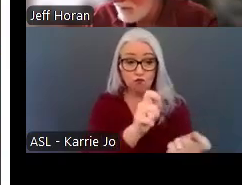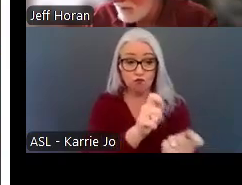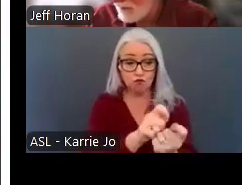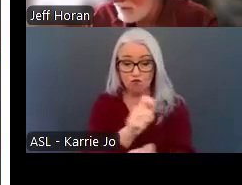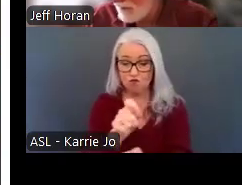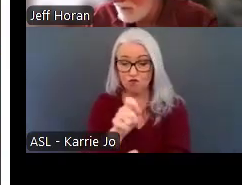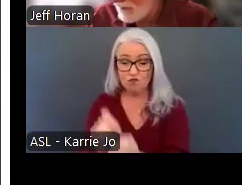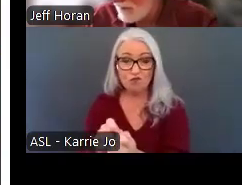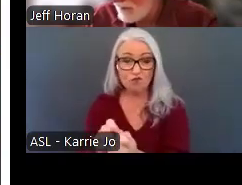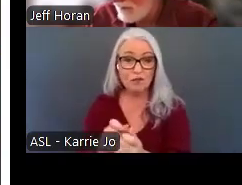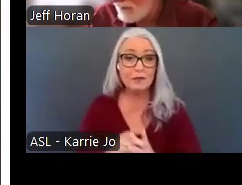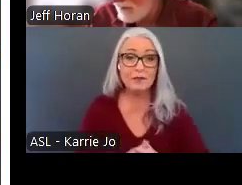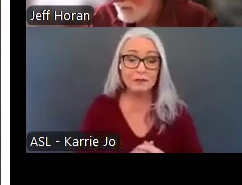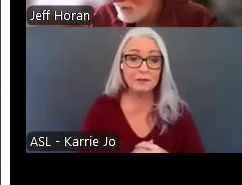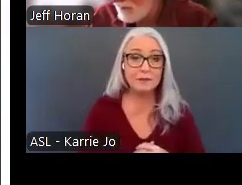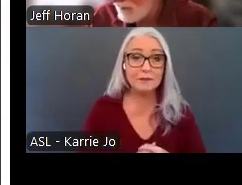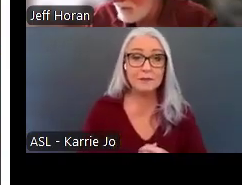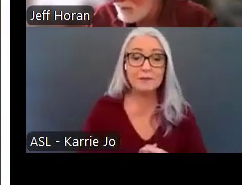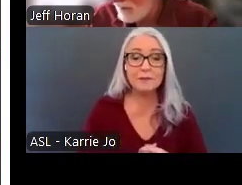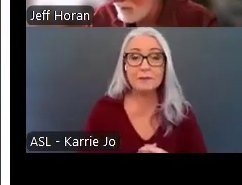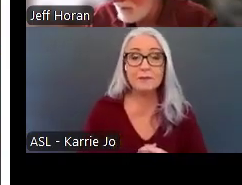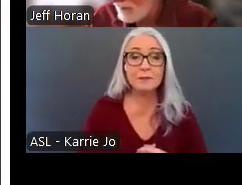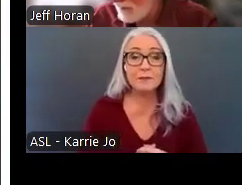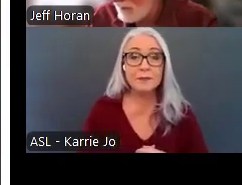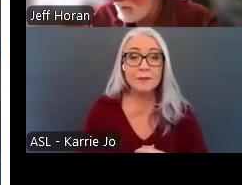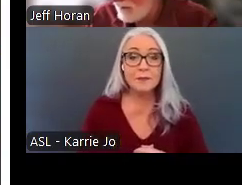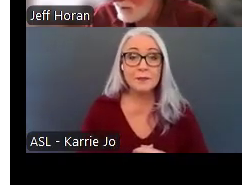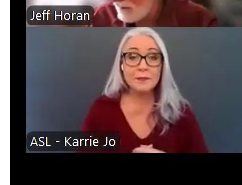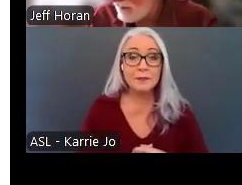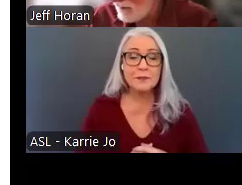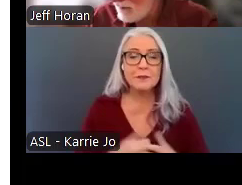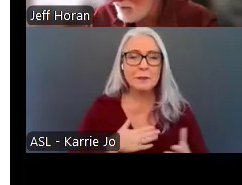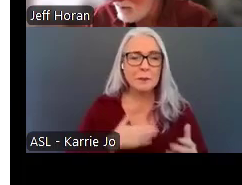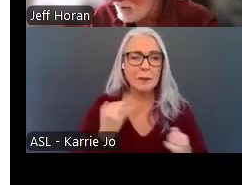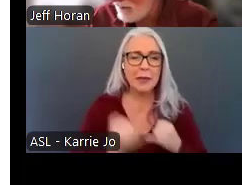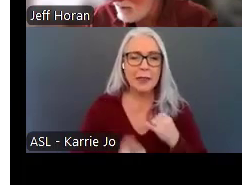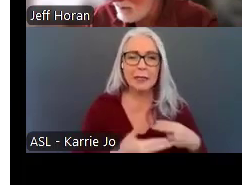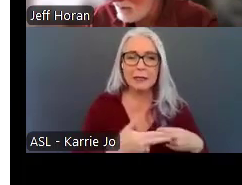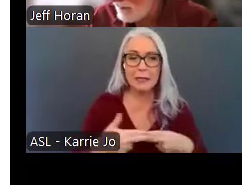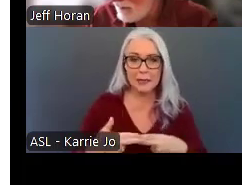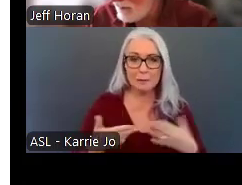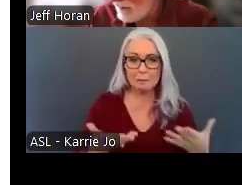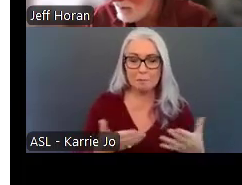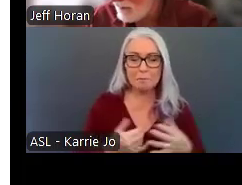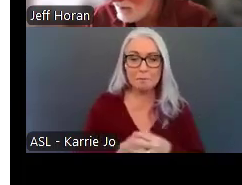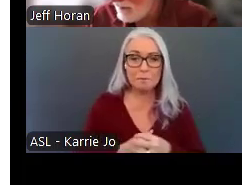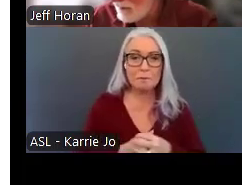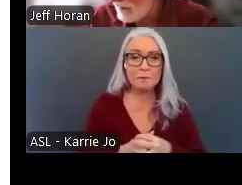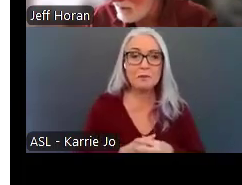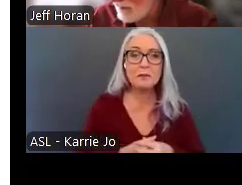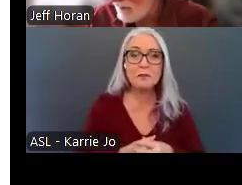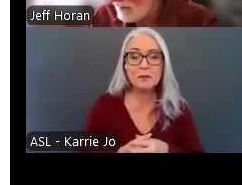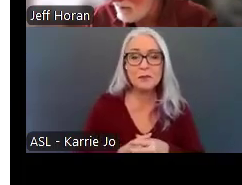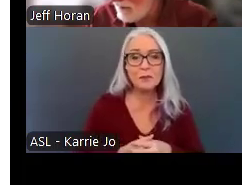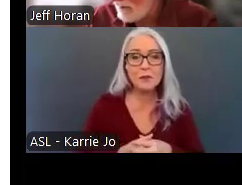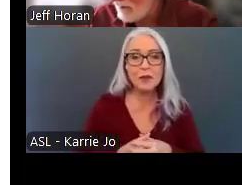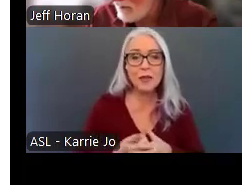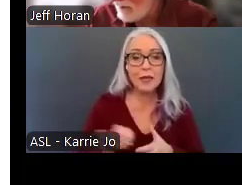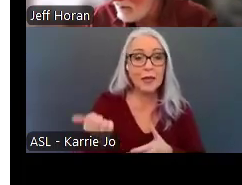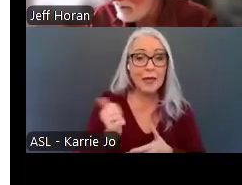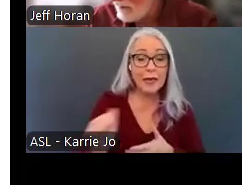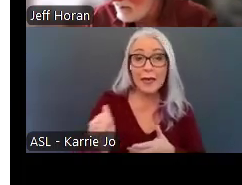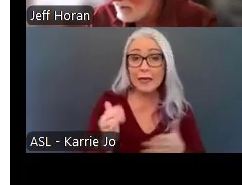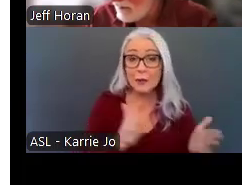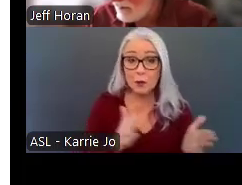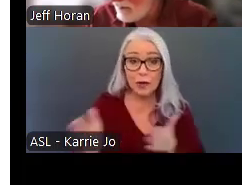slide, please. This is actually my last slide. So any way you do it, though,